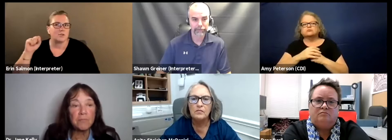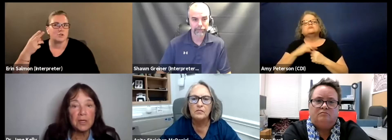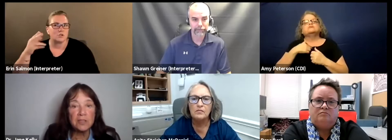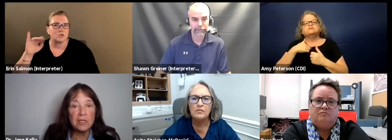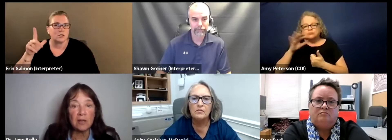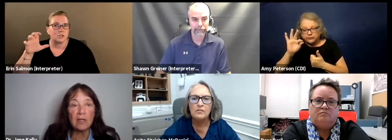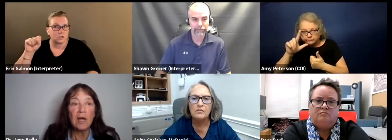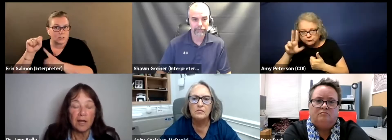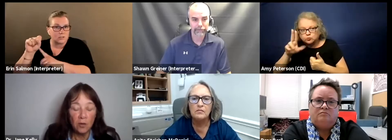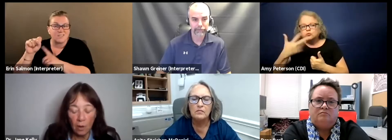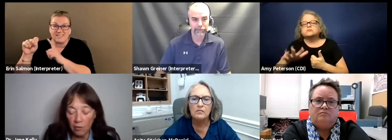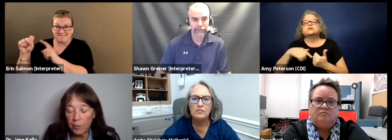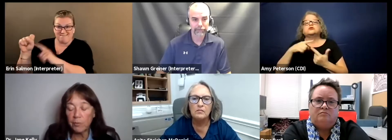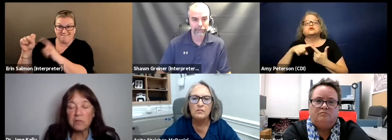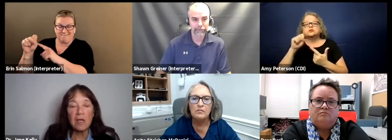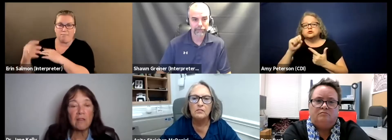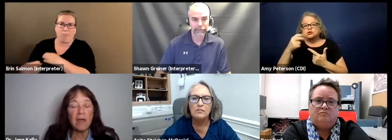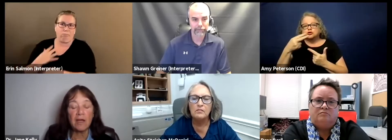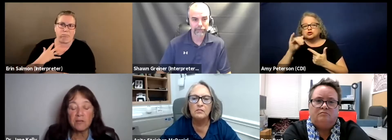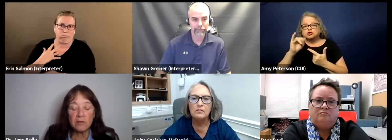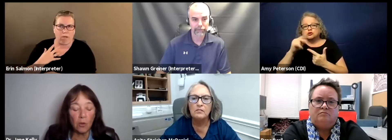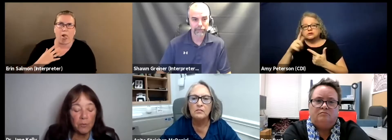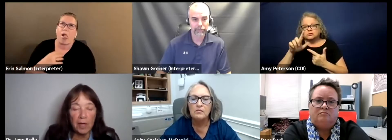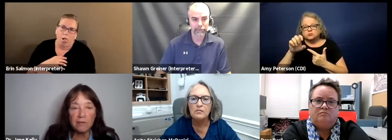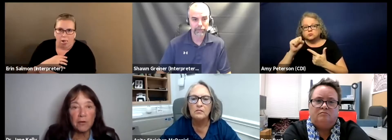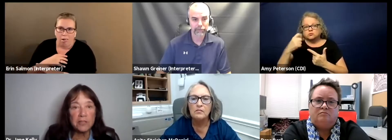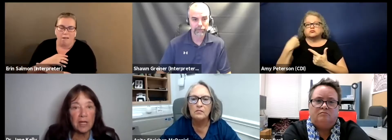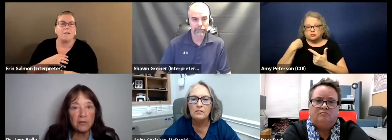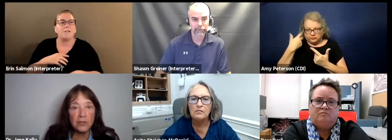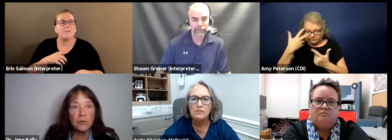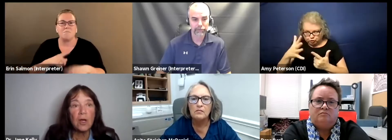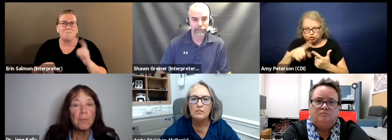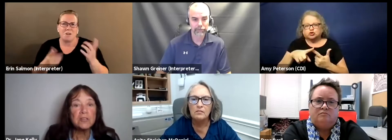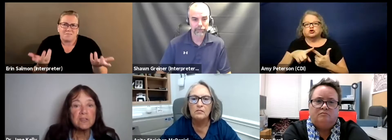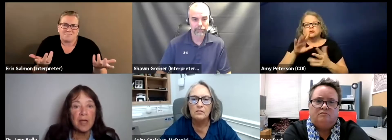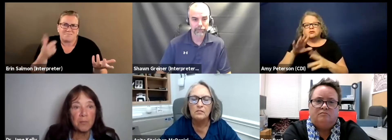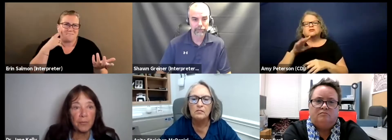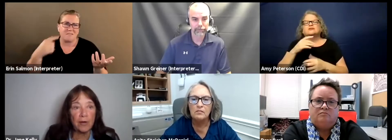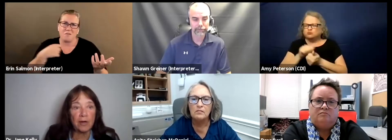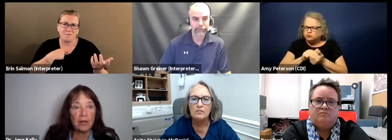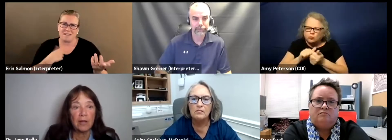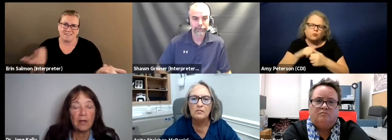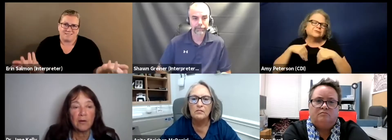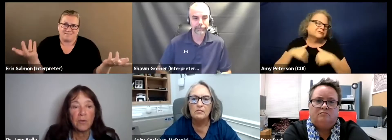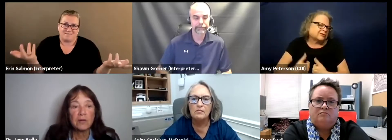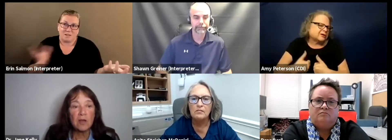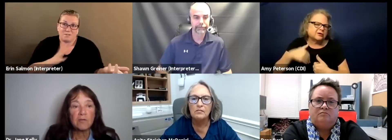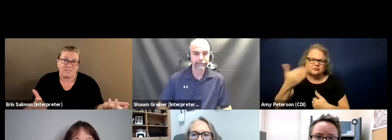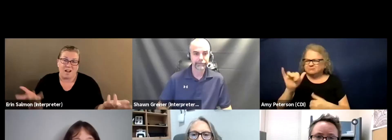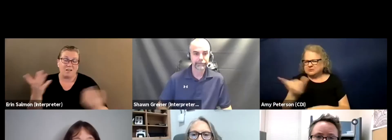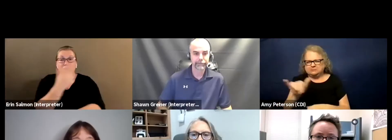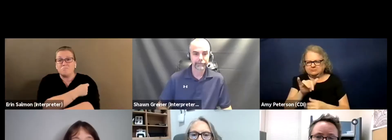was not that big a deal. I know other people say they had to go to bed for a day or two, but it's temporary.